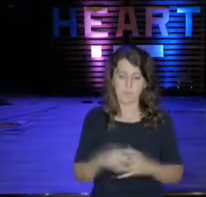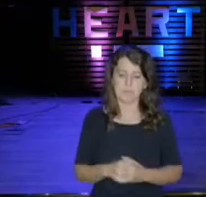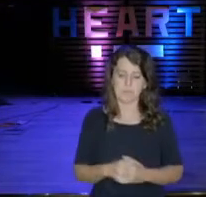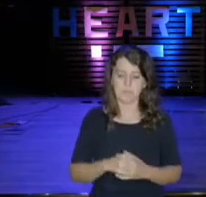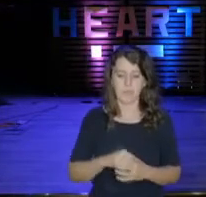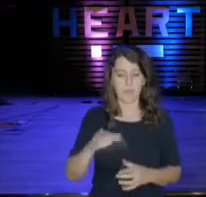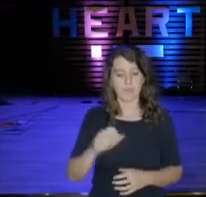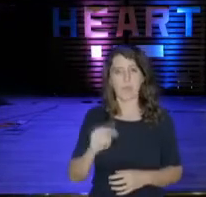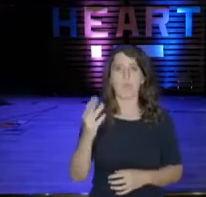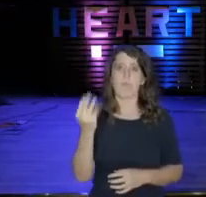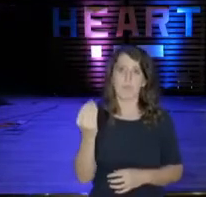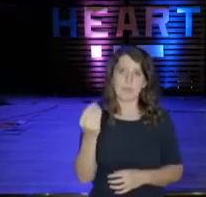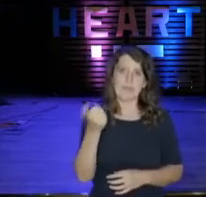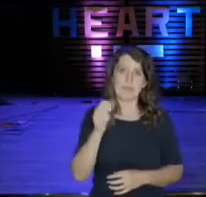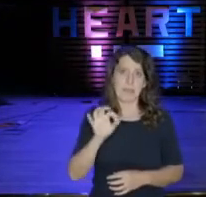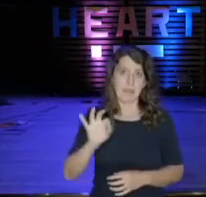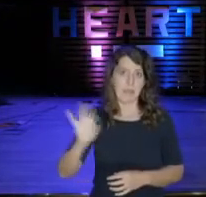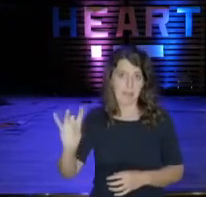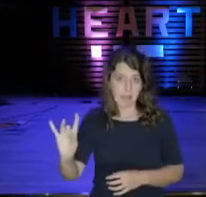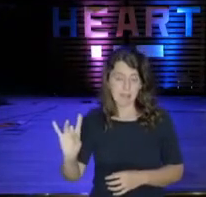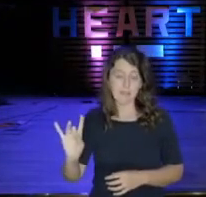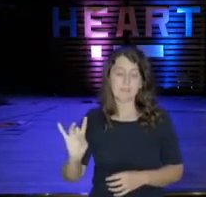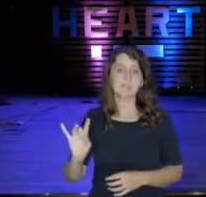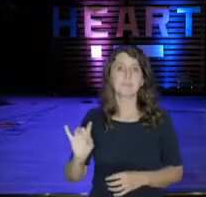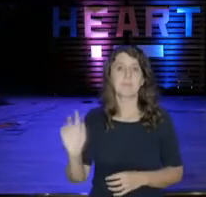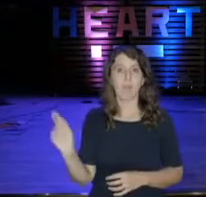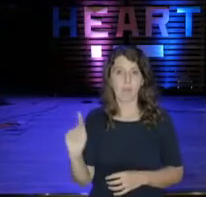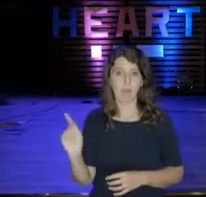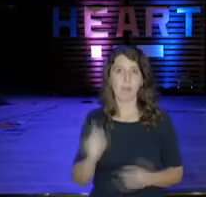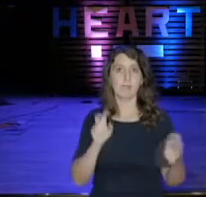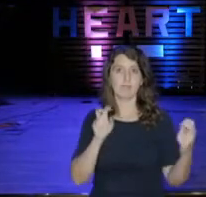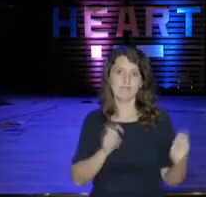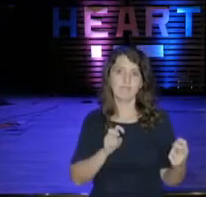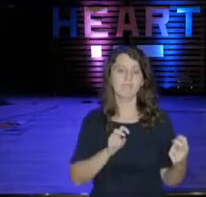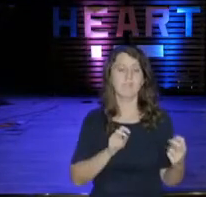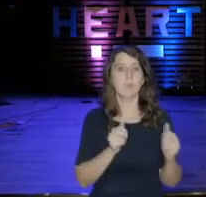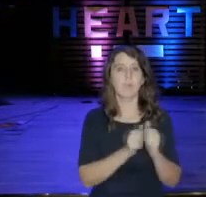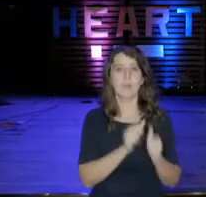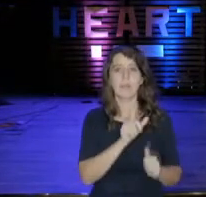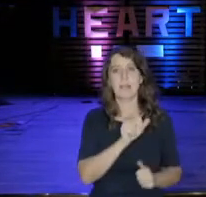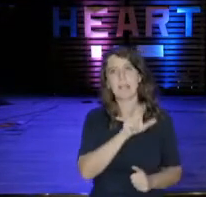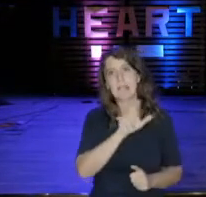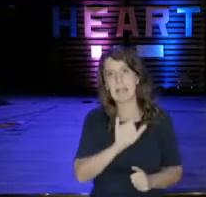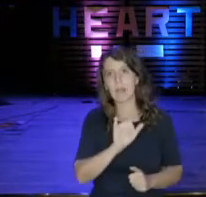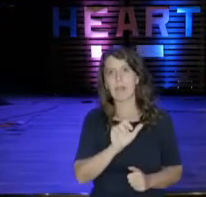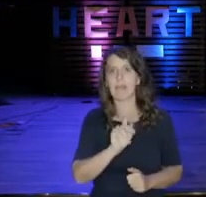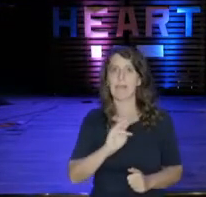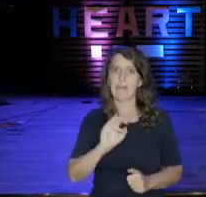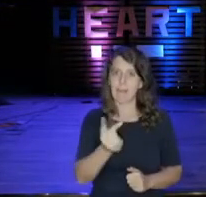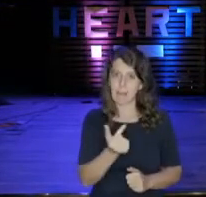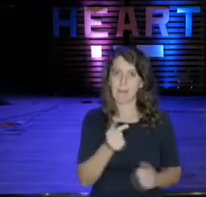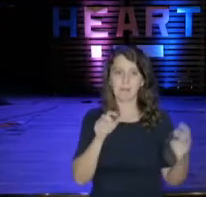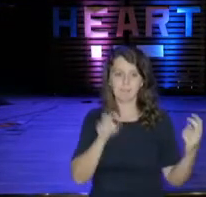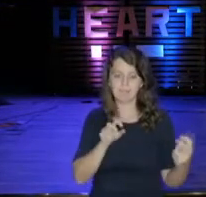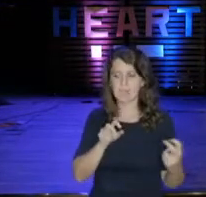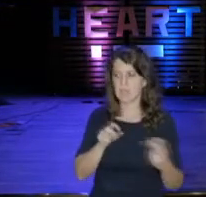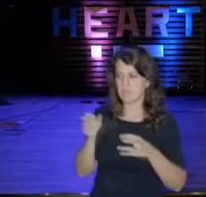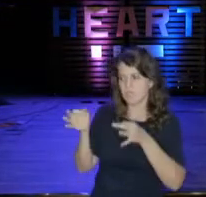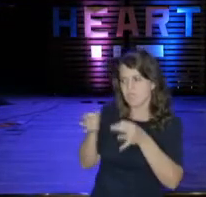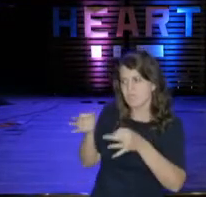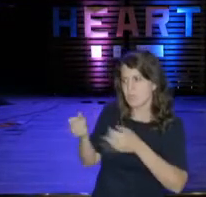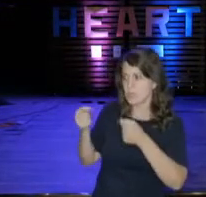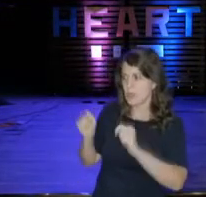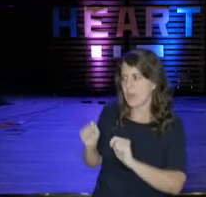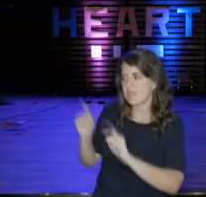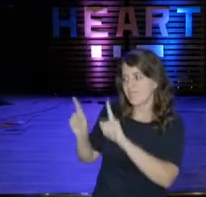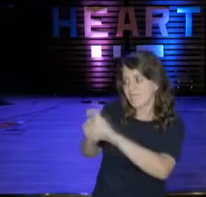January 14, 1998, Carla Faye was interviewed by Larry King on Larry King Live. He tried to exploit the gruesome details